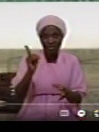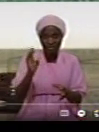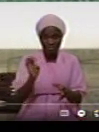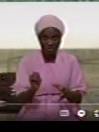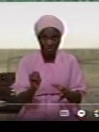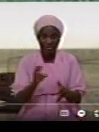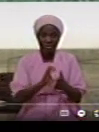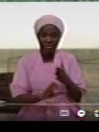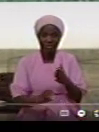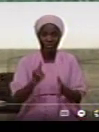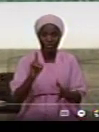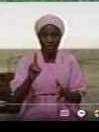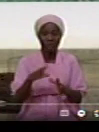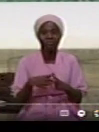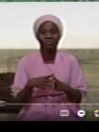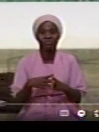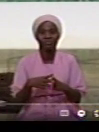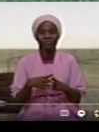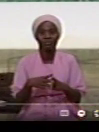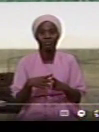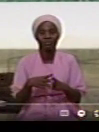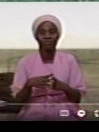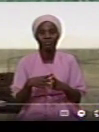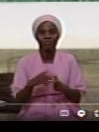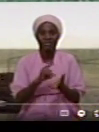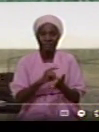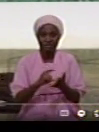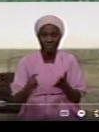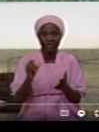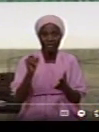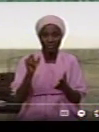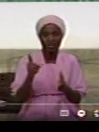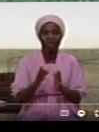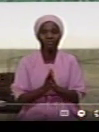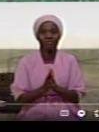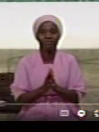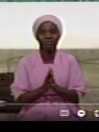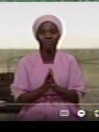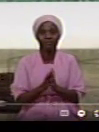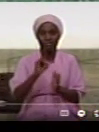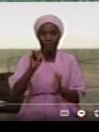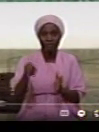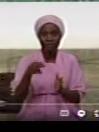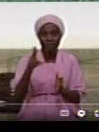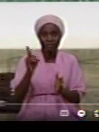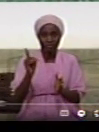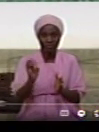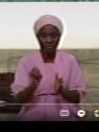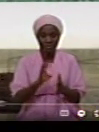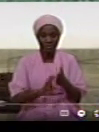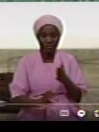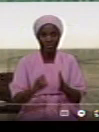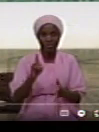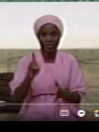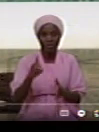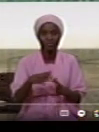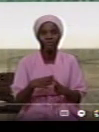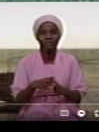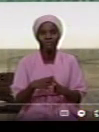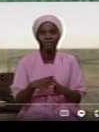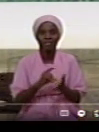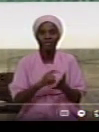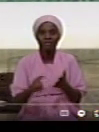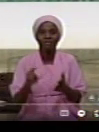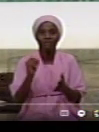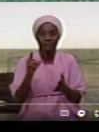chapter 1, I'm reading from verse 11. Jude chapter